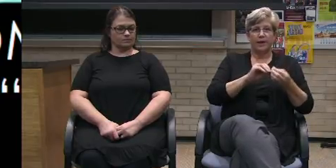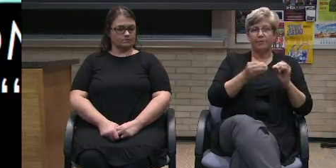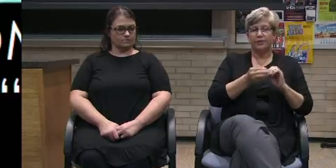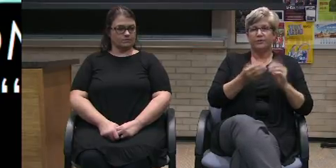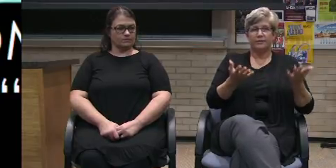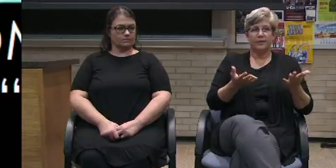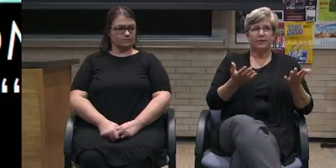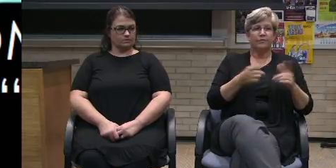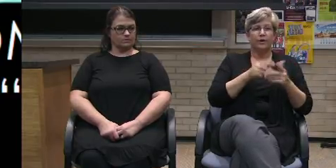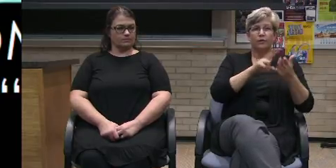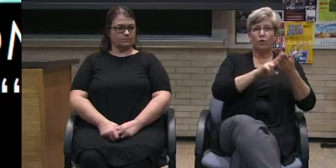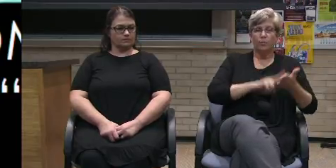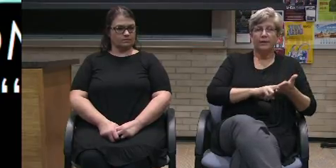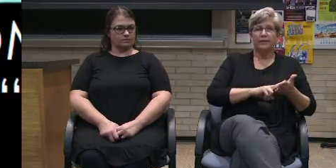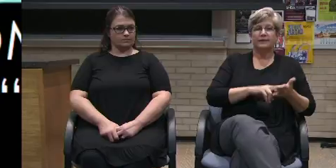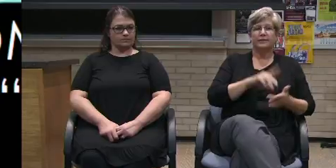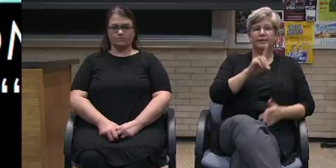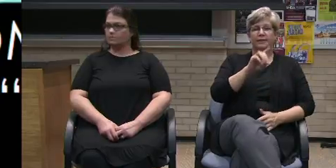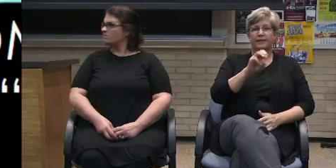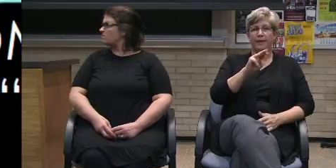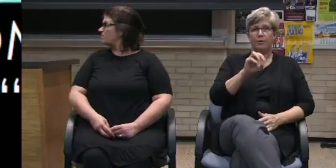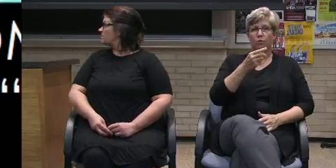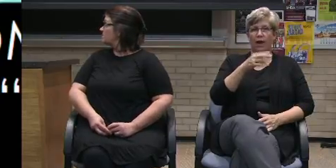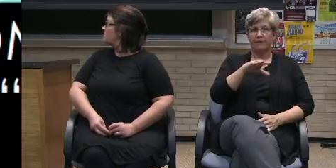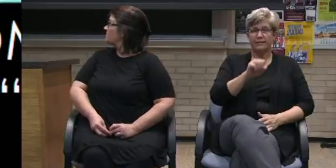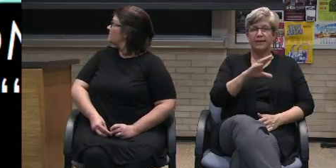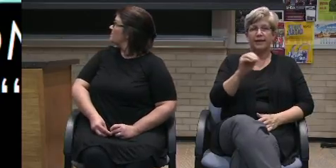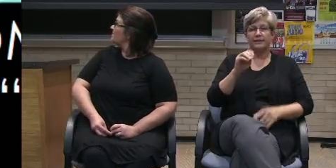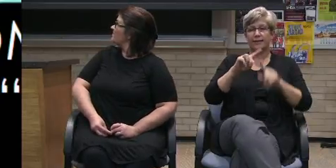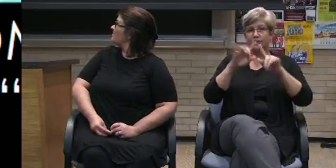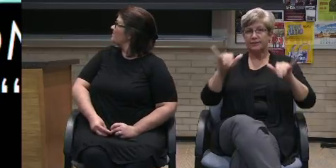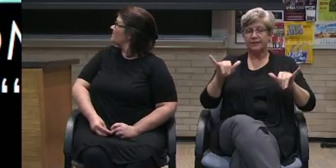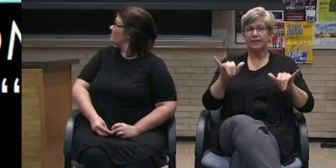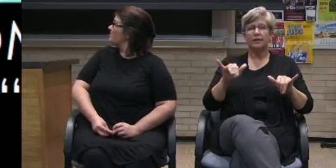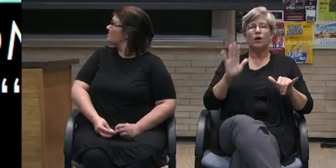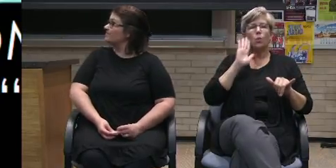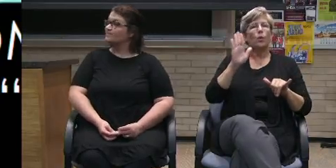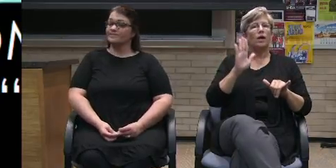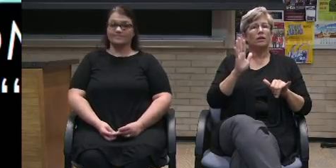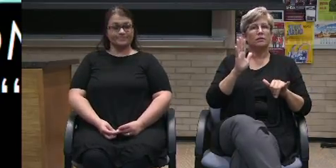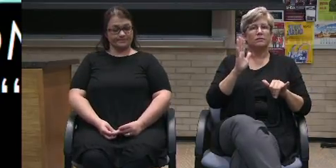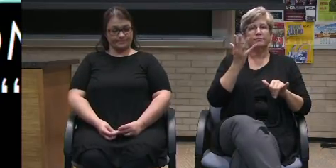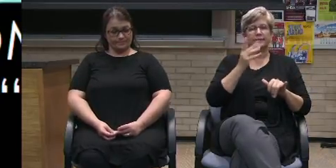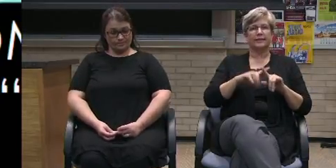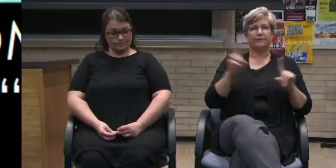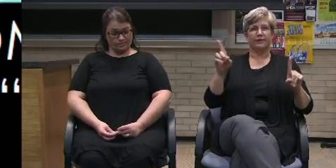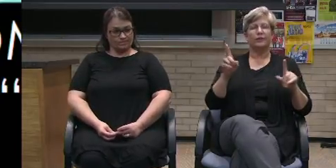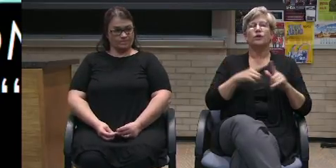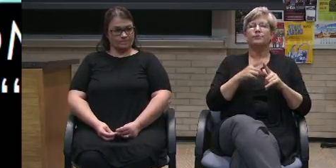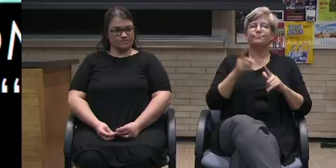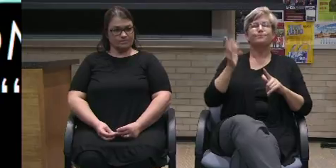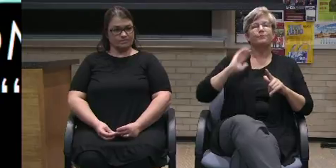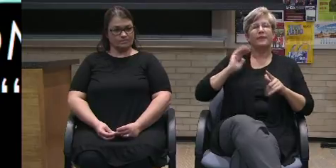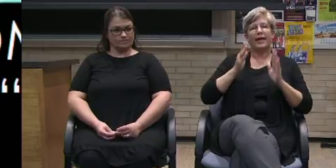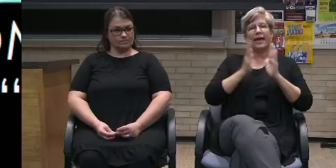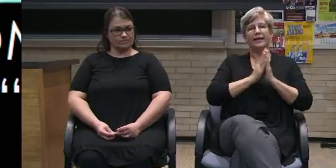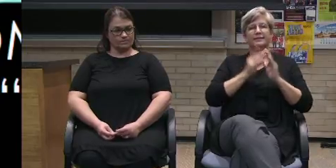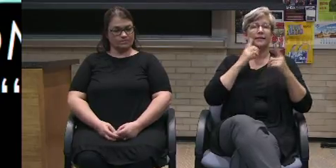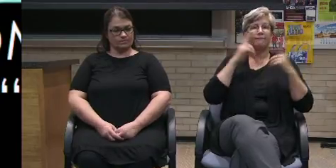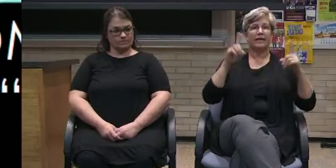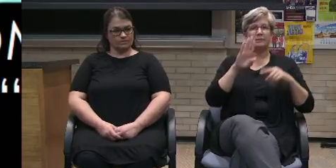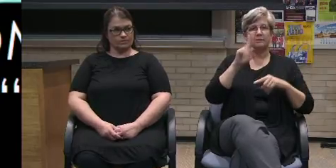and diversity, our outreach is going to look a little different. When they asked Willie Sutton, the famous bank robber, why he robbed banks, do you